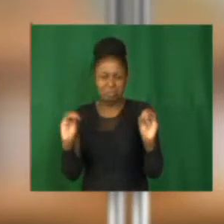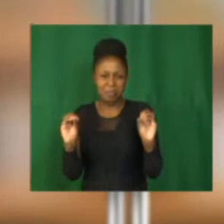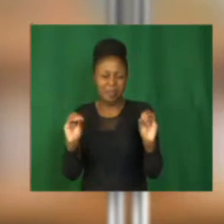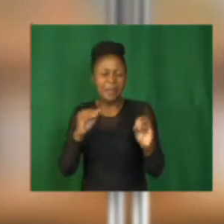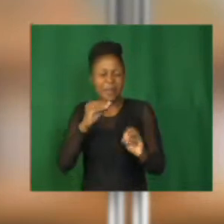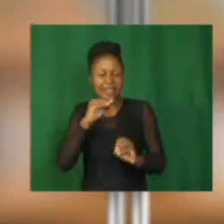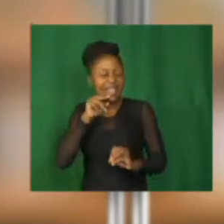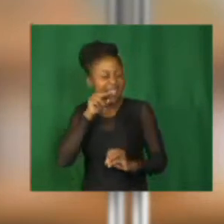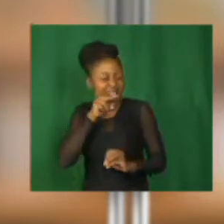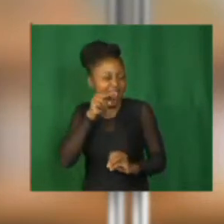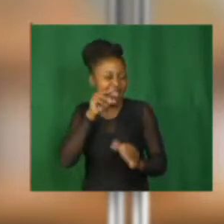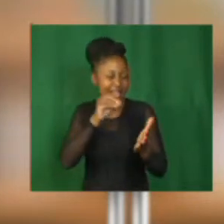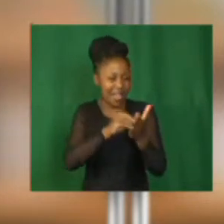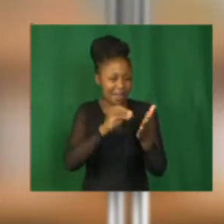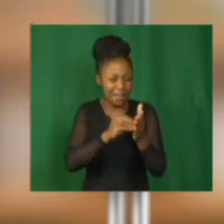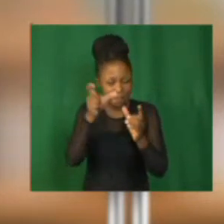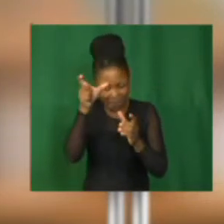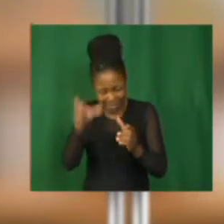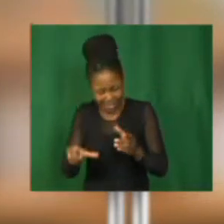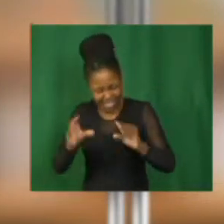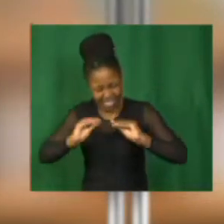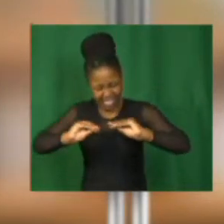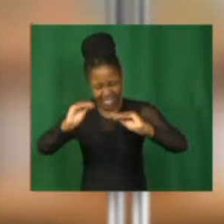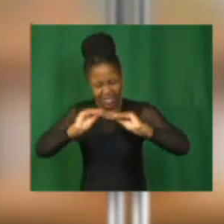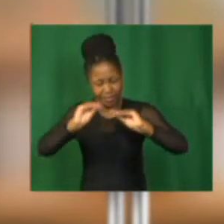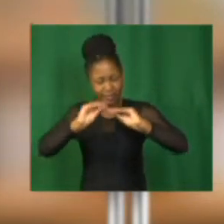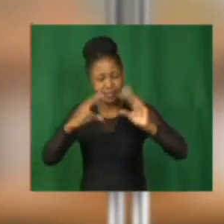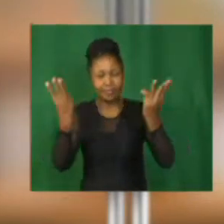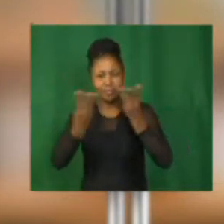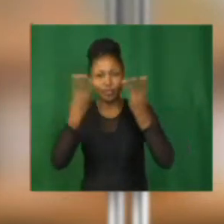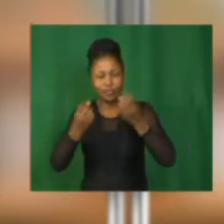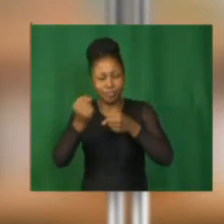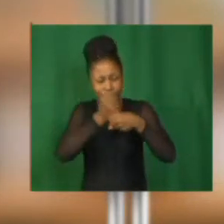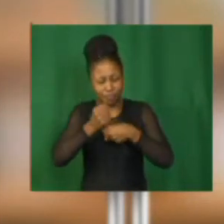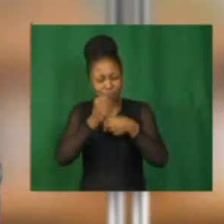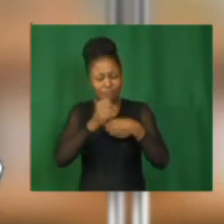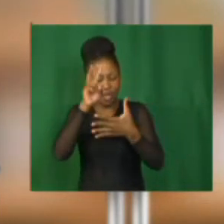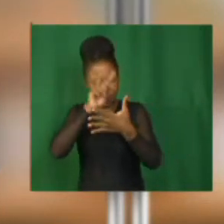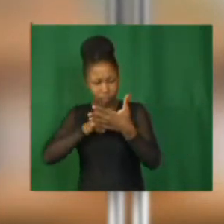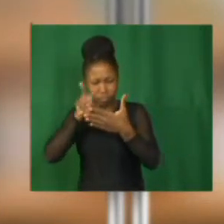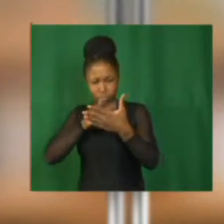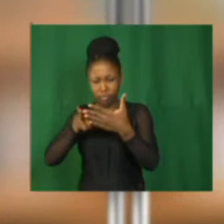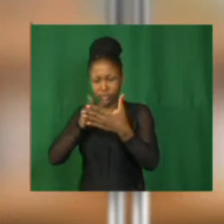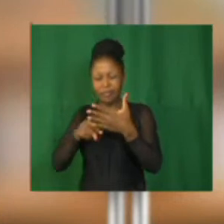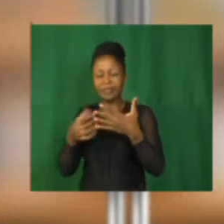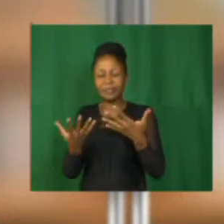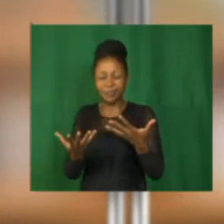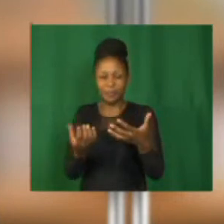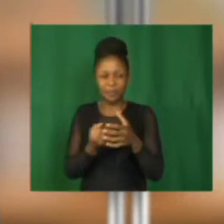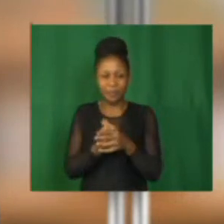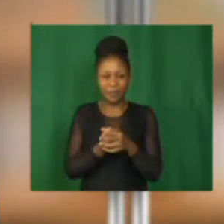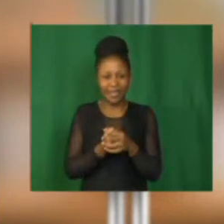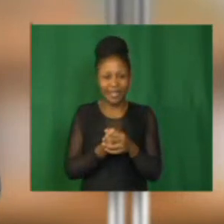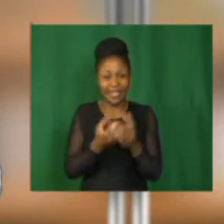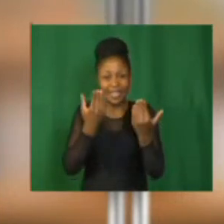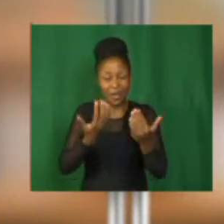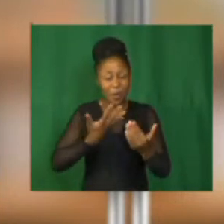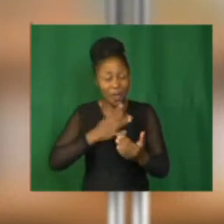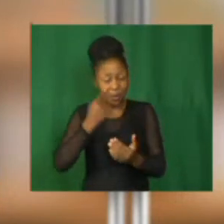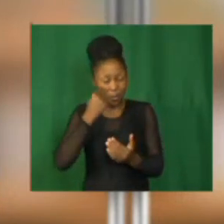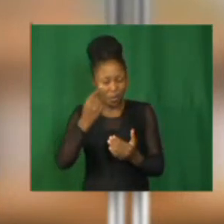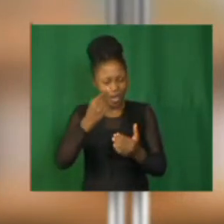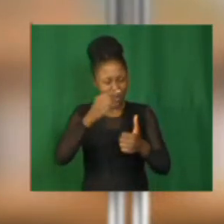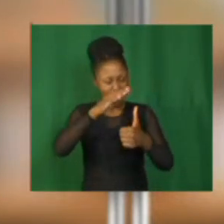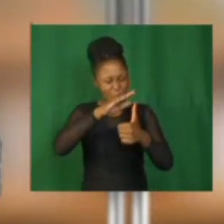to read with understanding. Now, let us move on to look at the importance, because